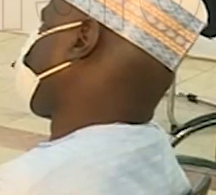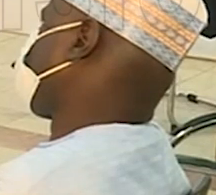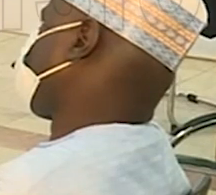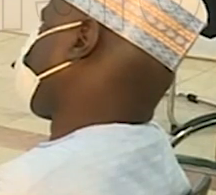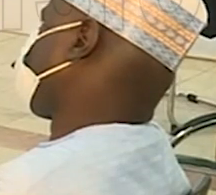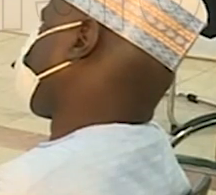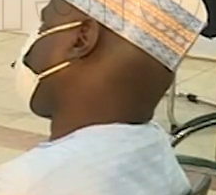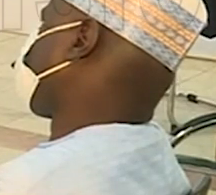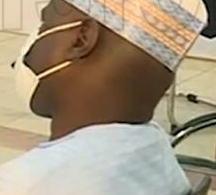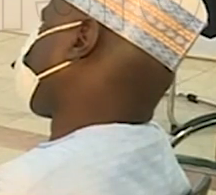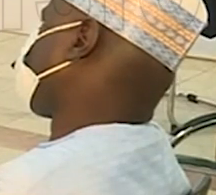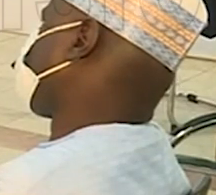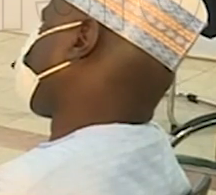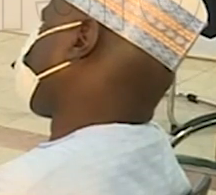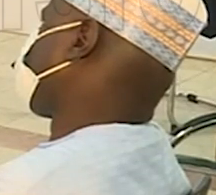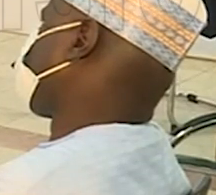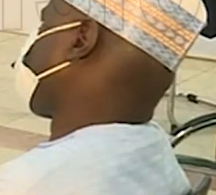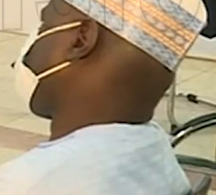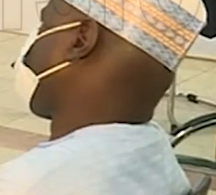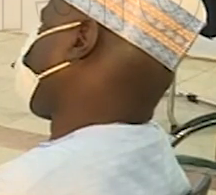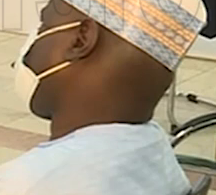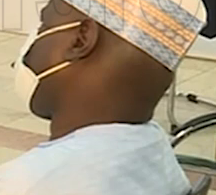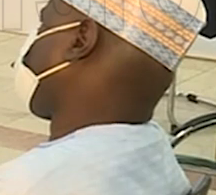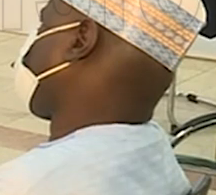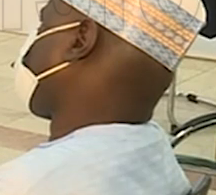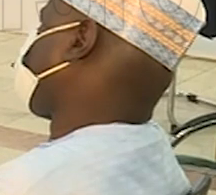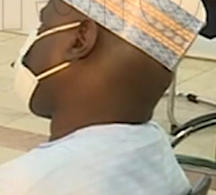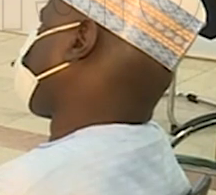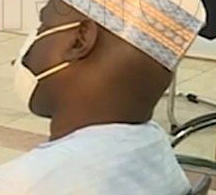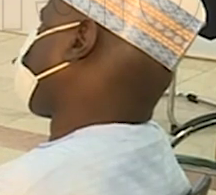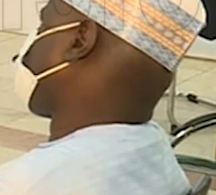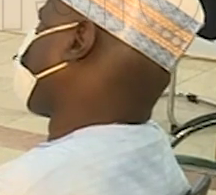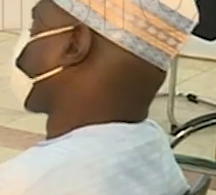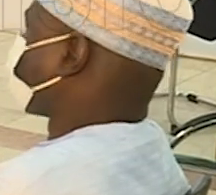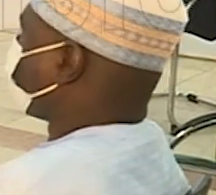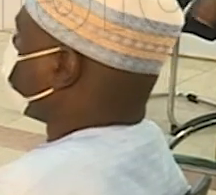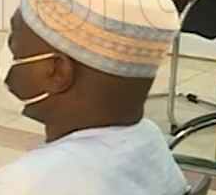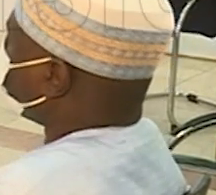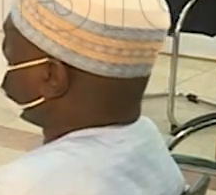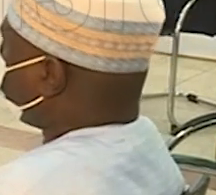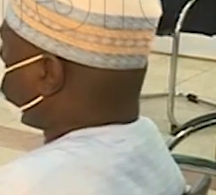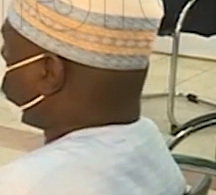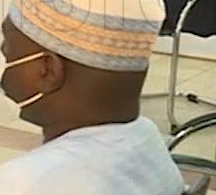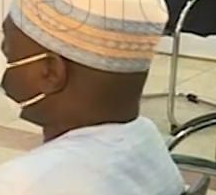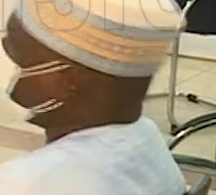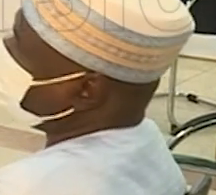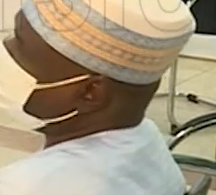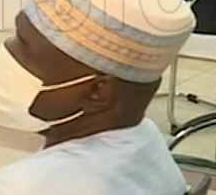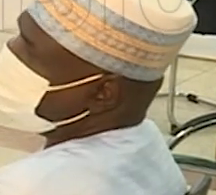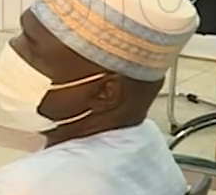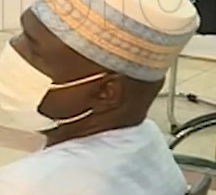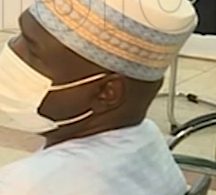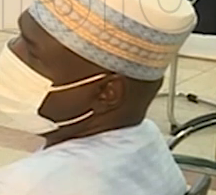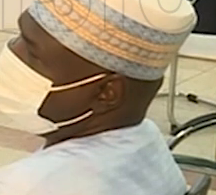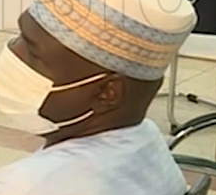So thank you, gentlemen of the press. I think we'll start with Friday. Friday, thank you very much. It's really unfortunate the